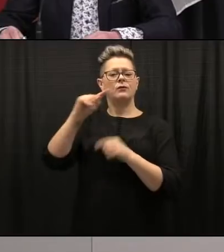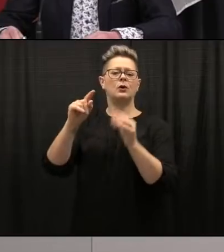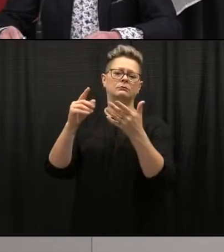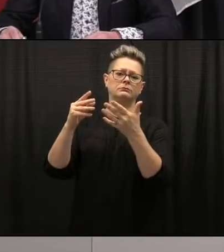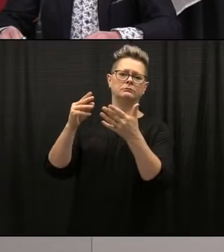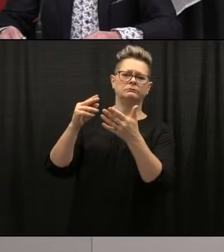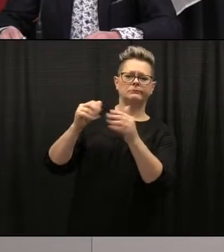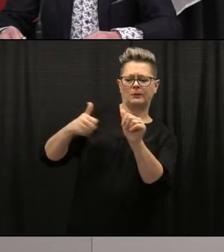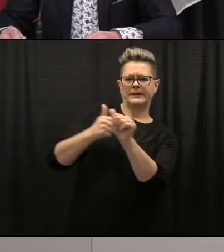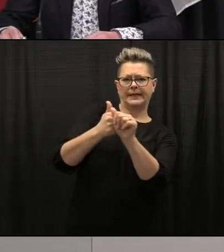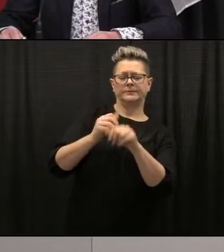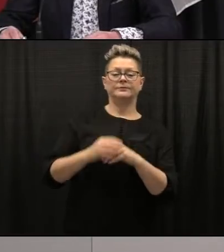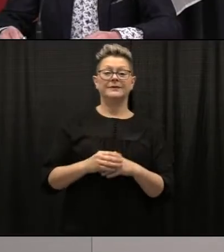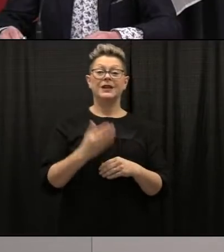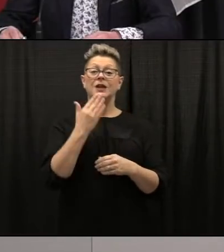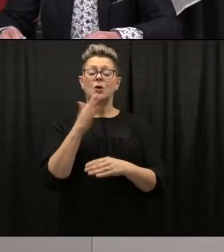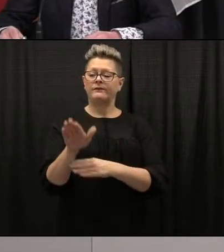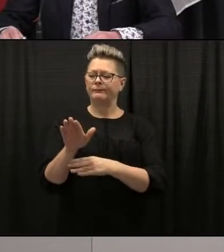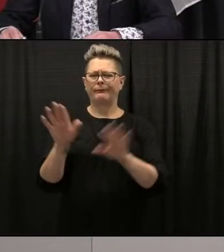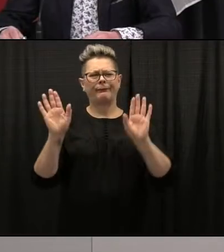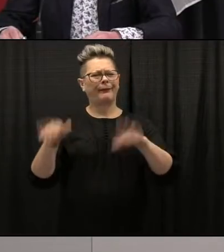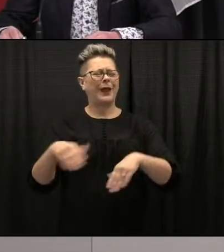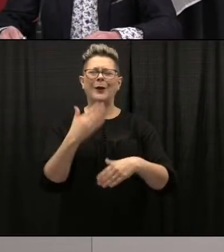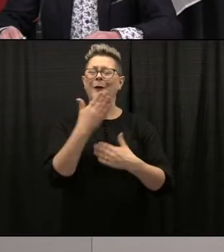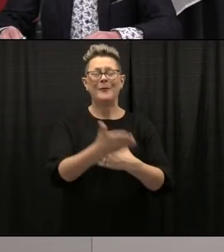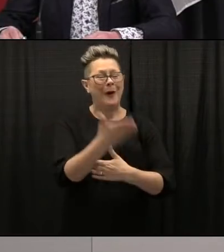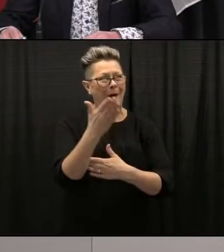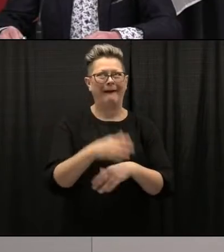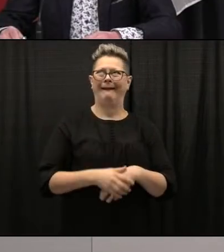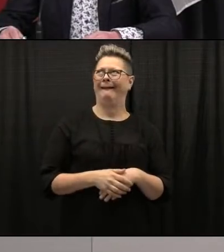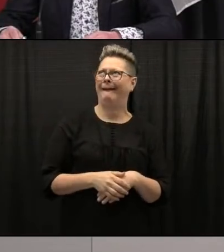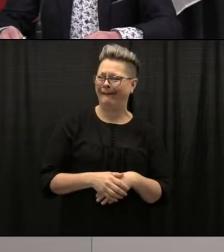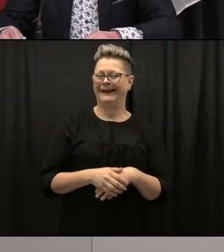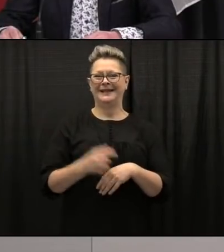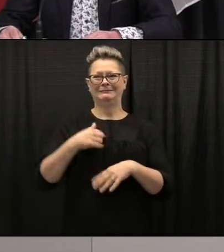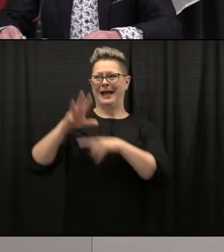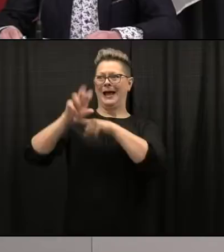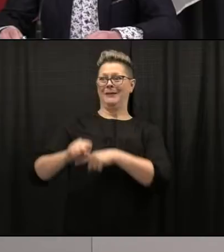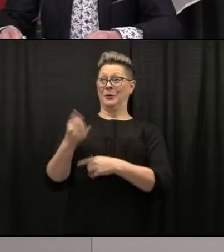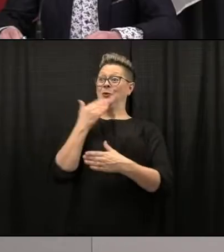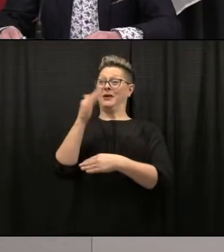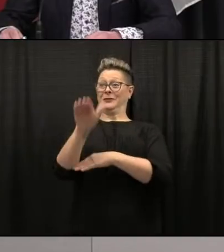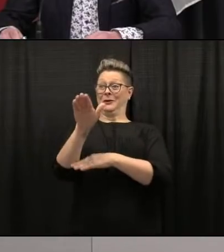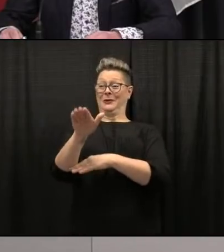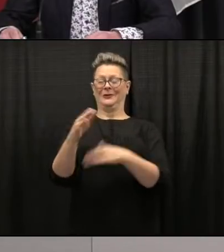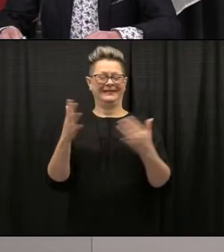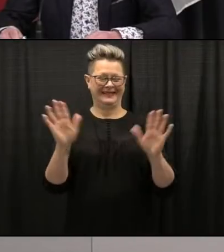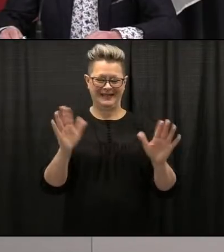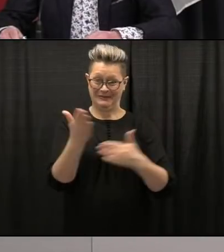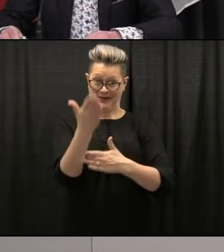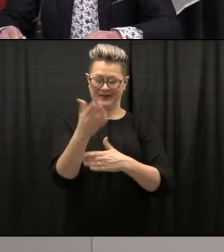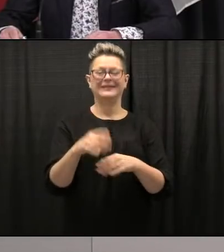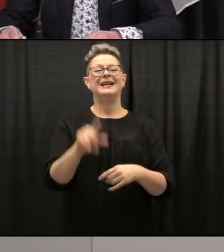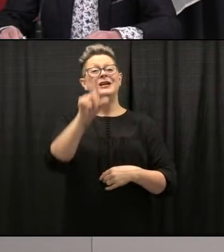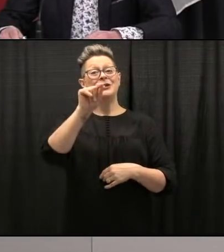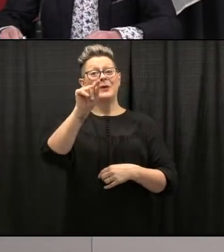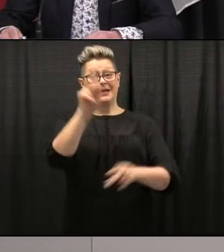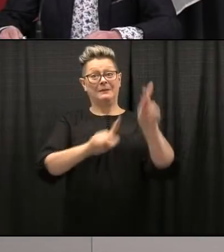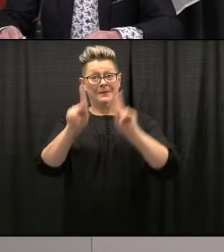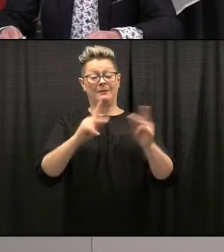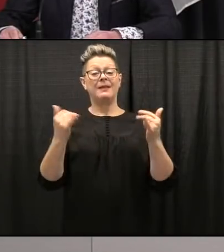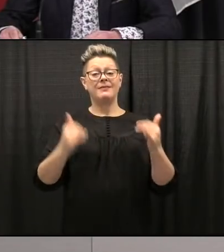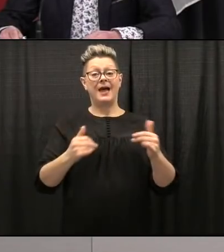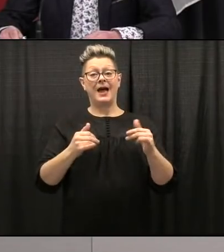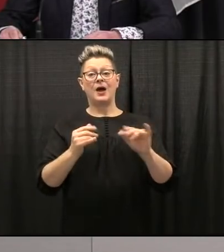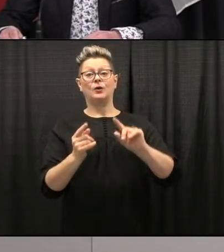Good afternoon, good morning, everyone. Force of habit. So there are 20 people